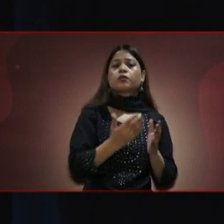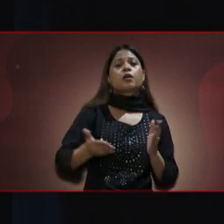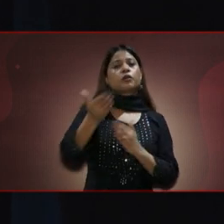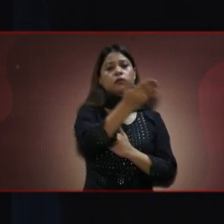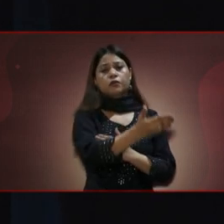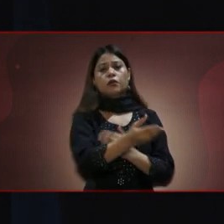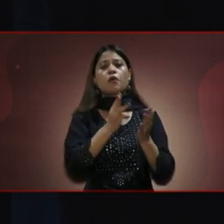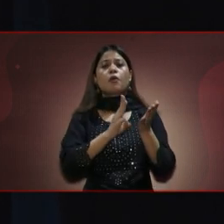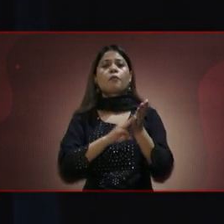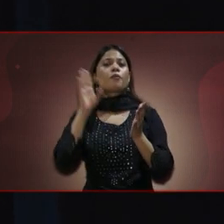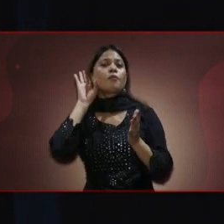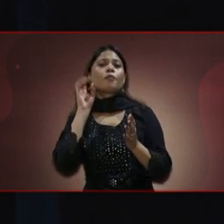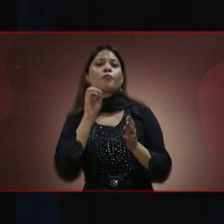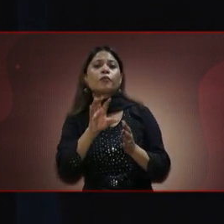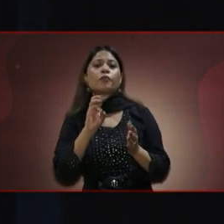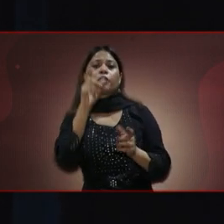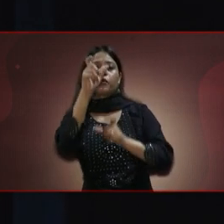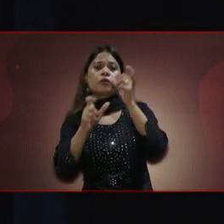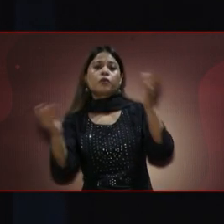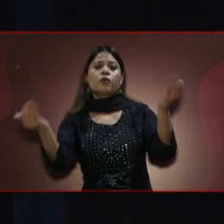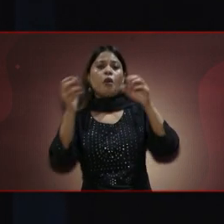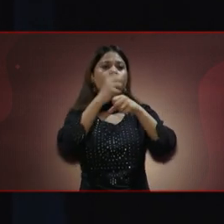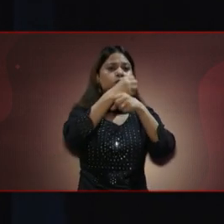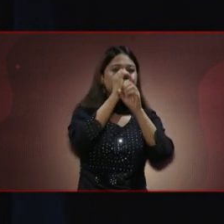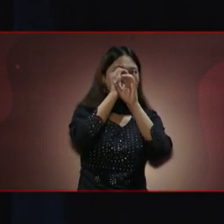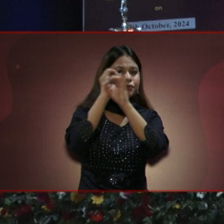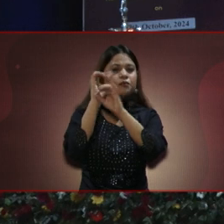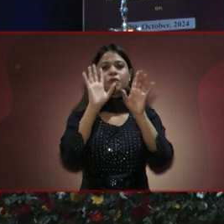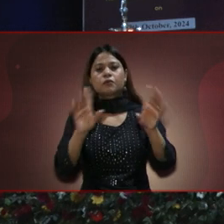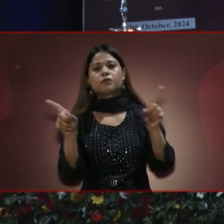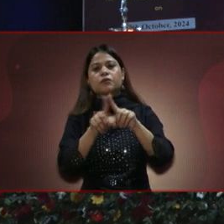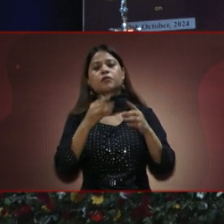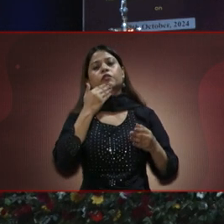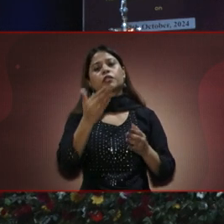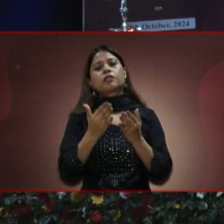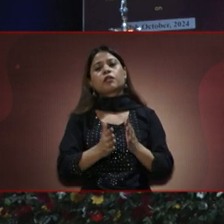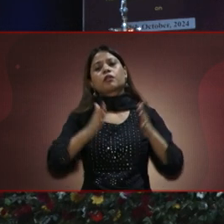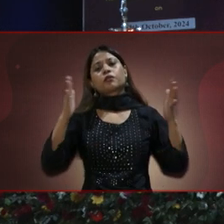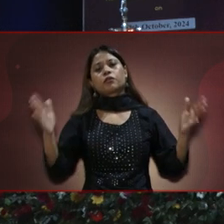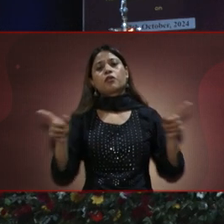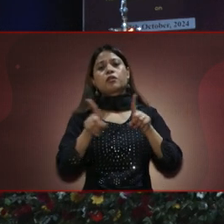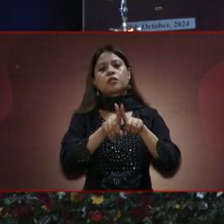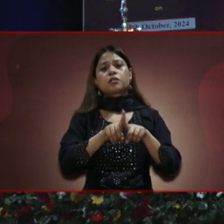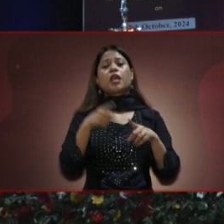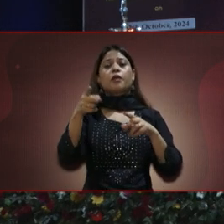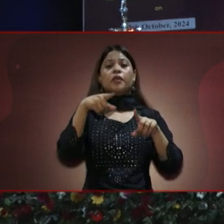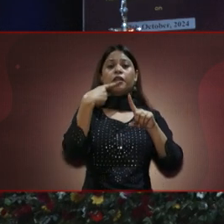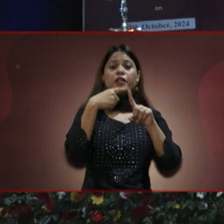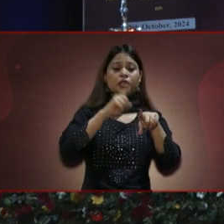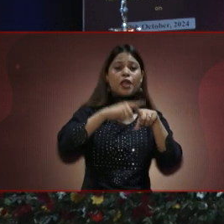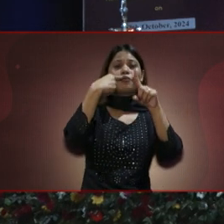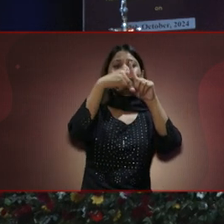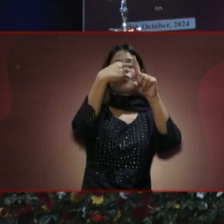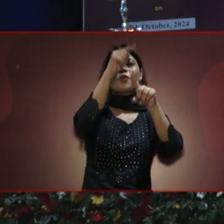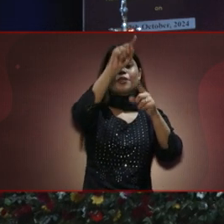the media personalities who are also here. Thank you once again to all, and let us look forward to the positive changes ahead.